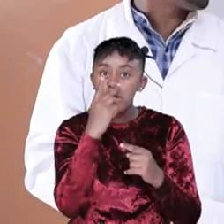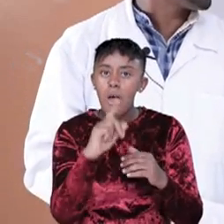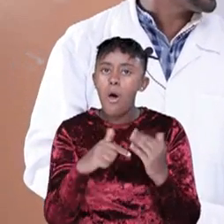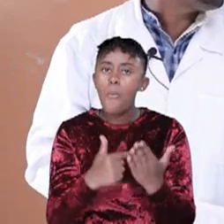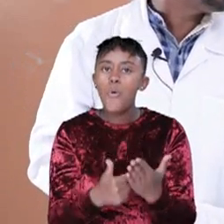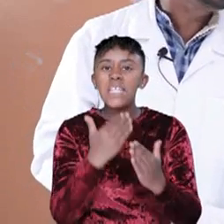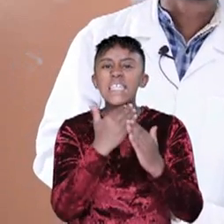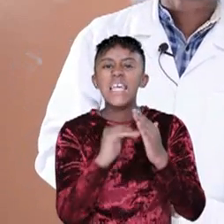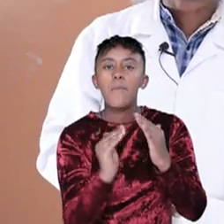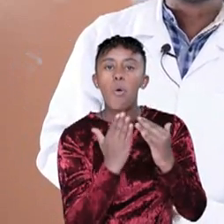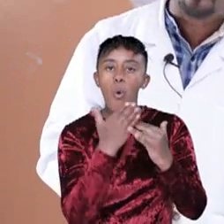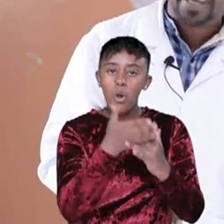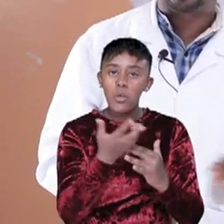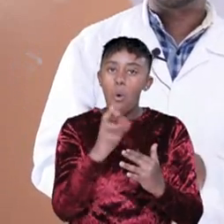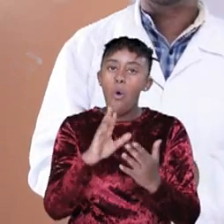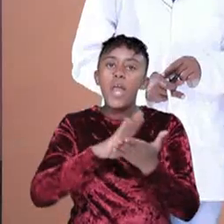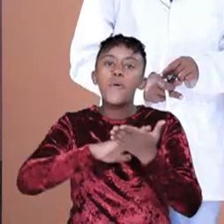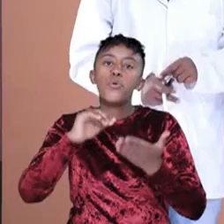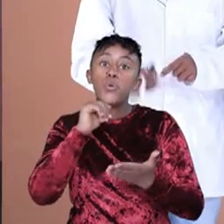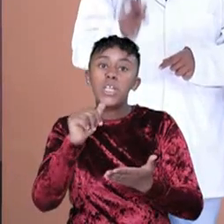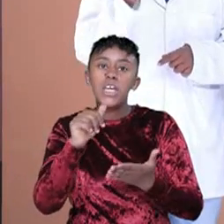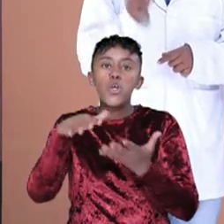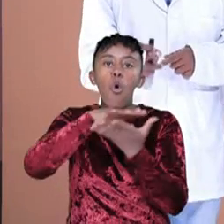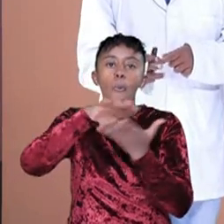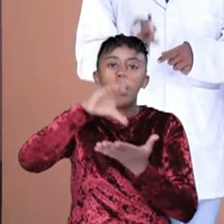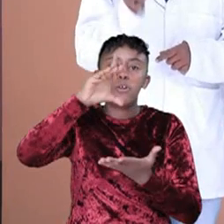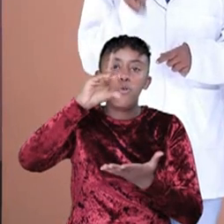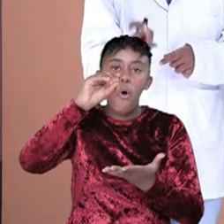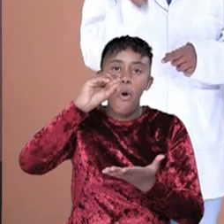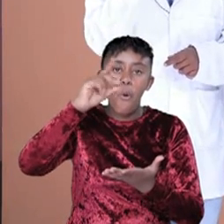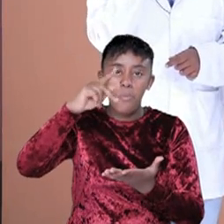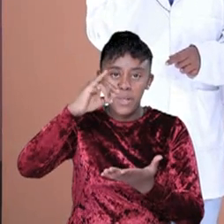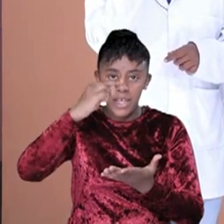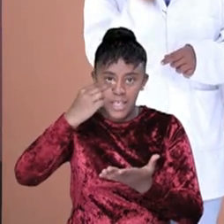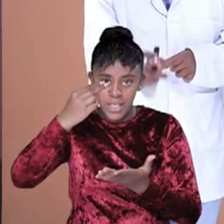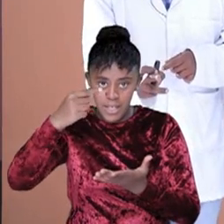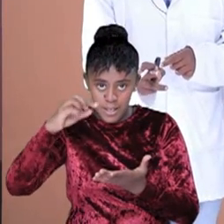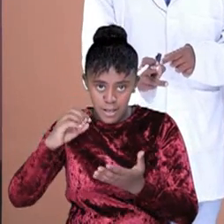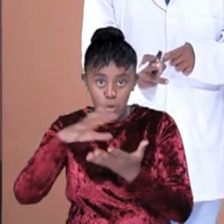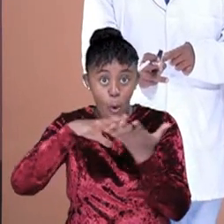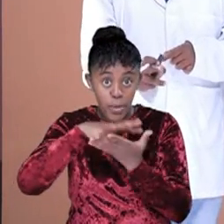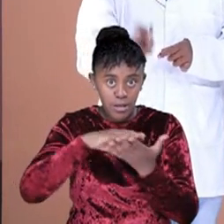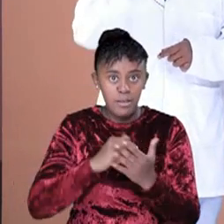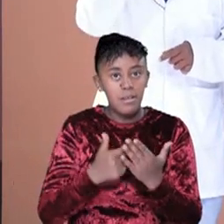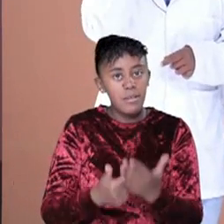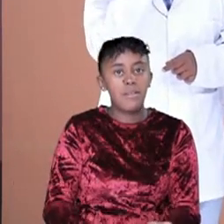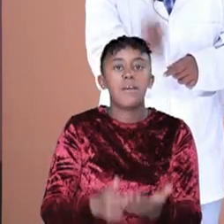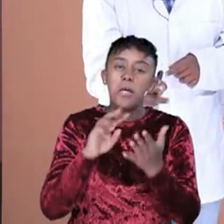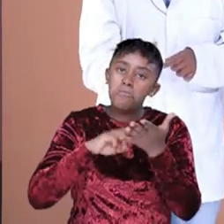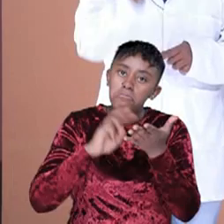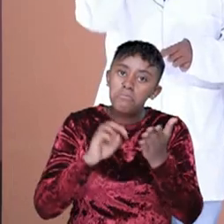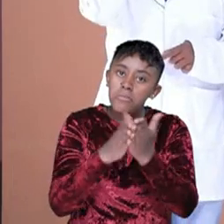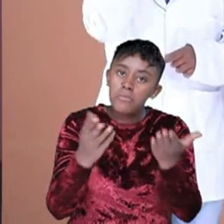semiconductor or impurity doping. Until then, please read your exercise book and do